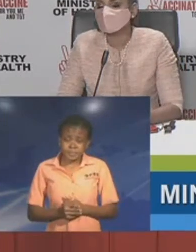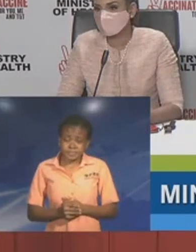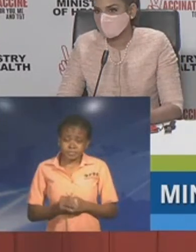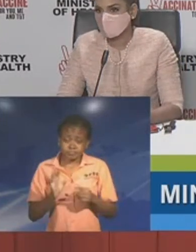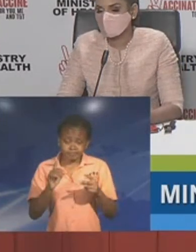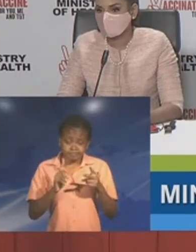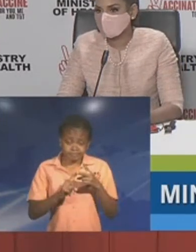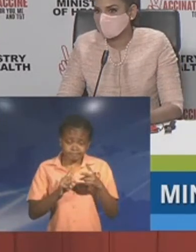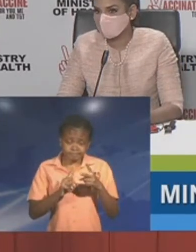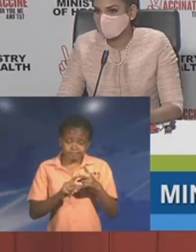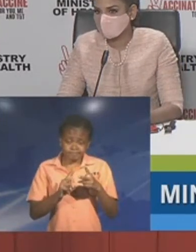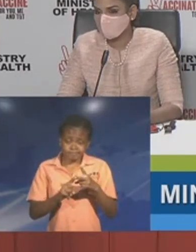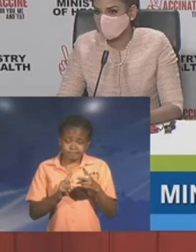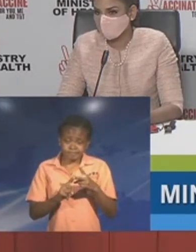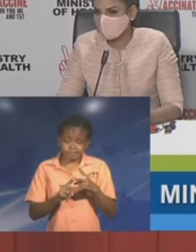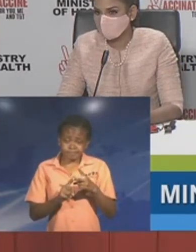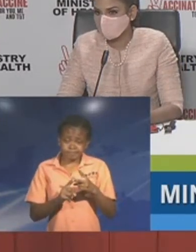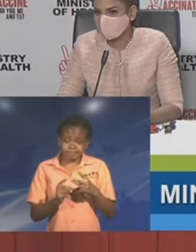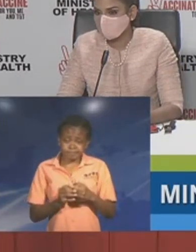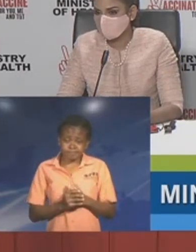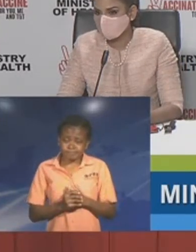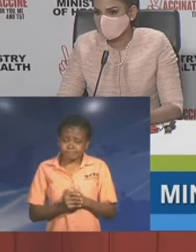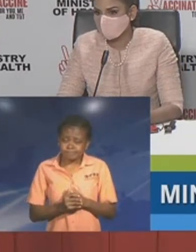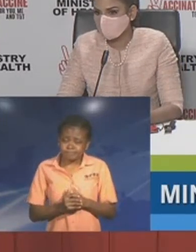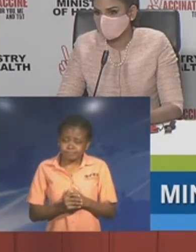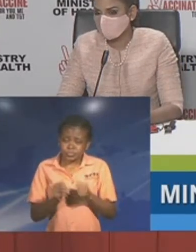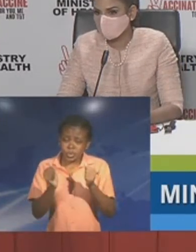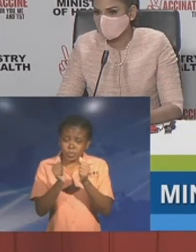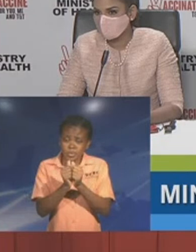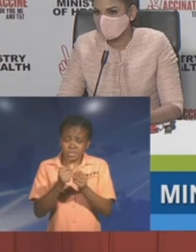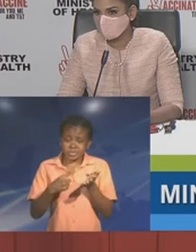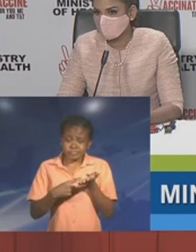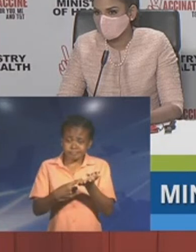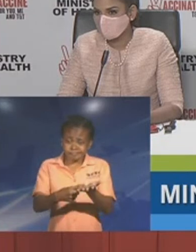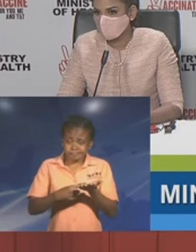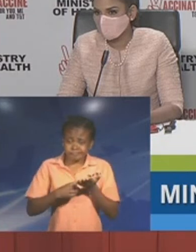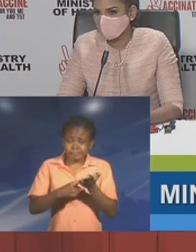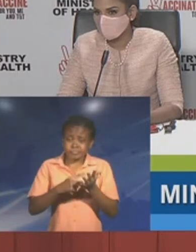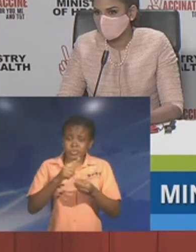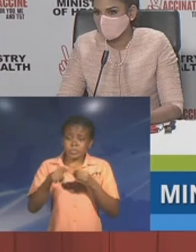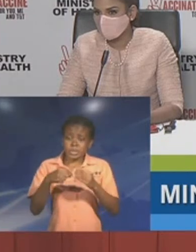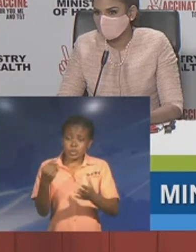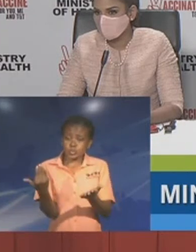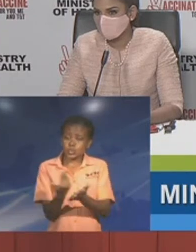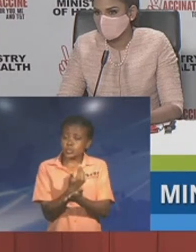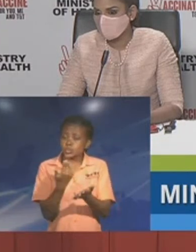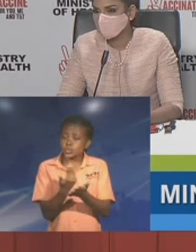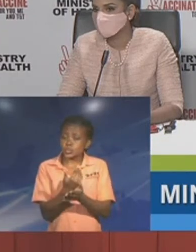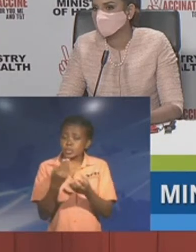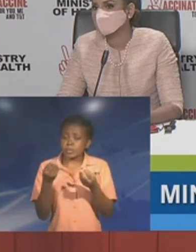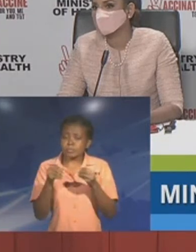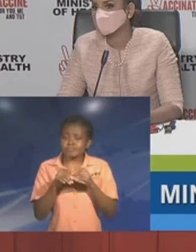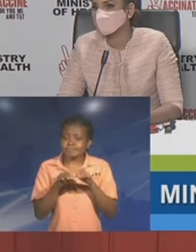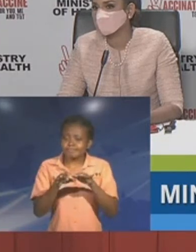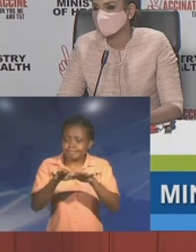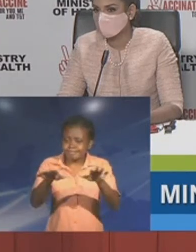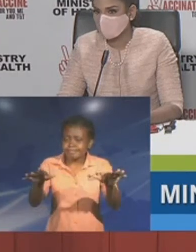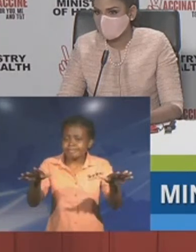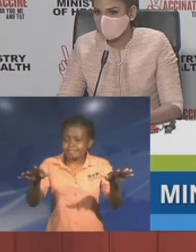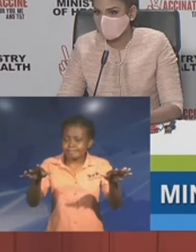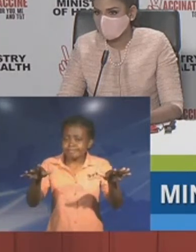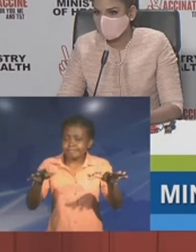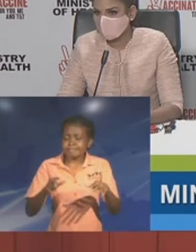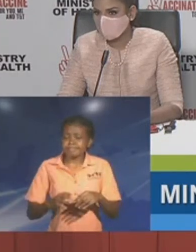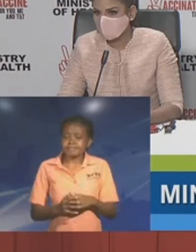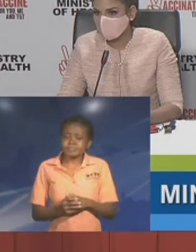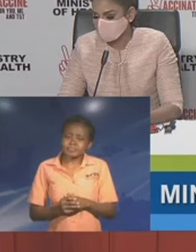additionally, with that discussion, it came as well discussion relating to